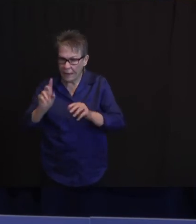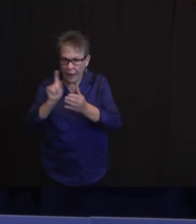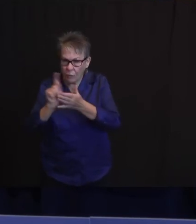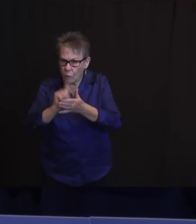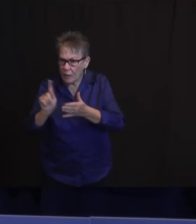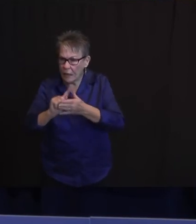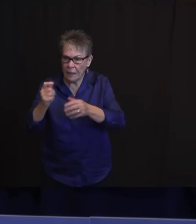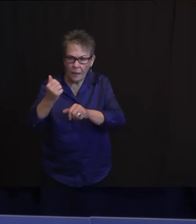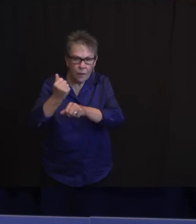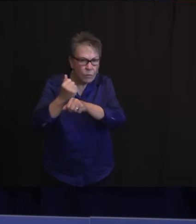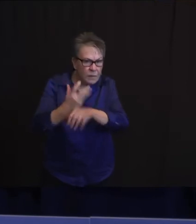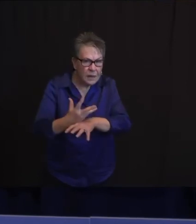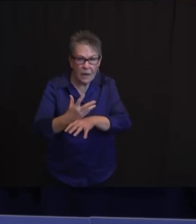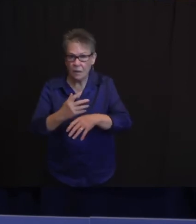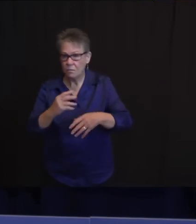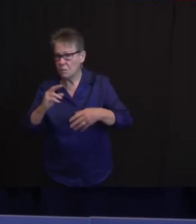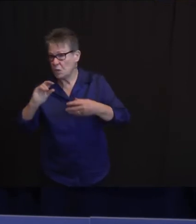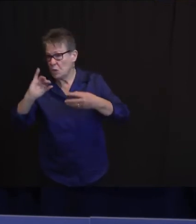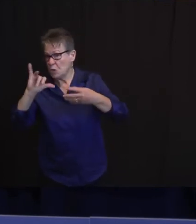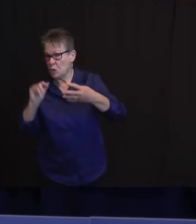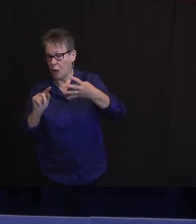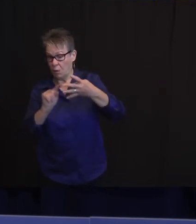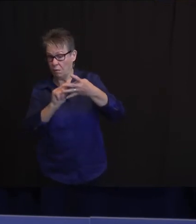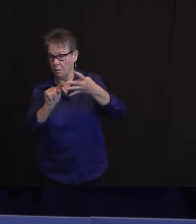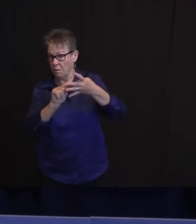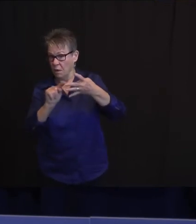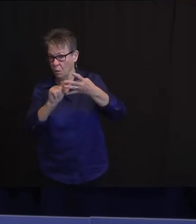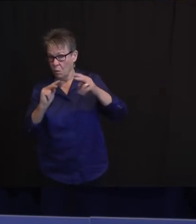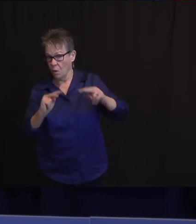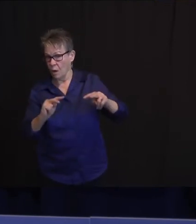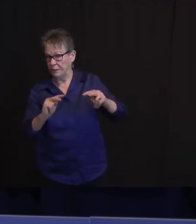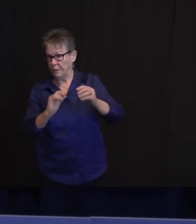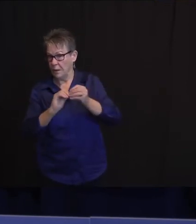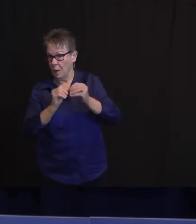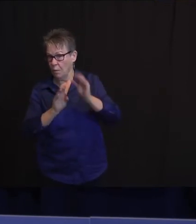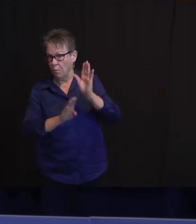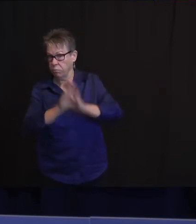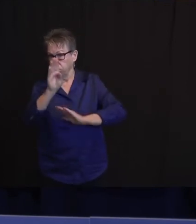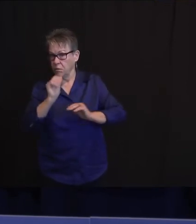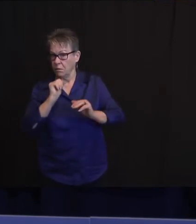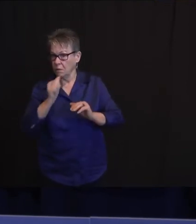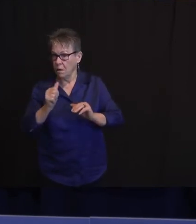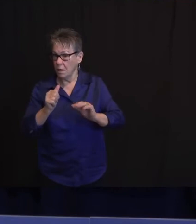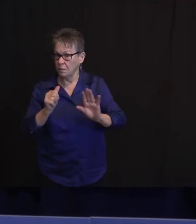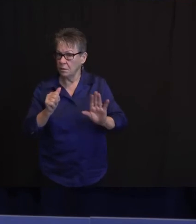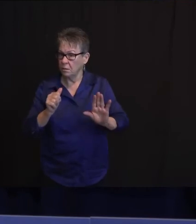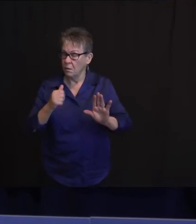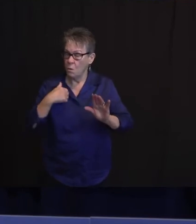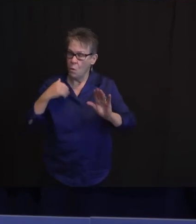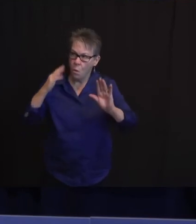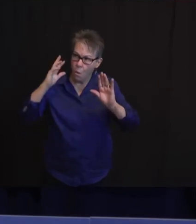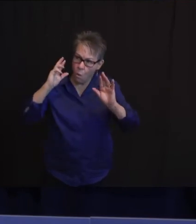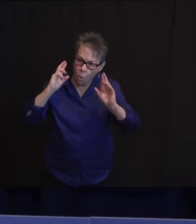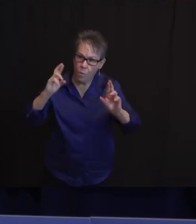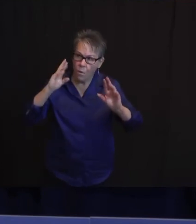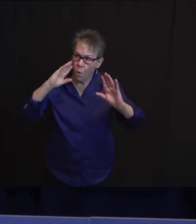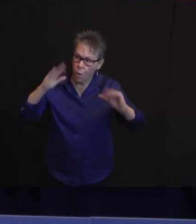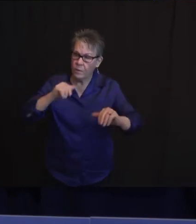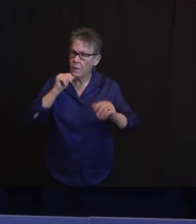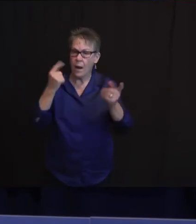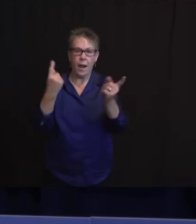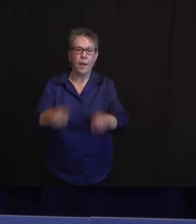We will be as prepared as we can be, and we're hoping that it doesn't happen. And let me ask you, and I don't want to go too long